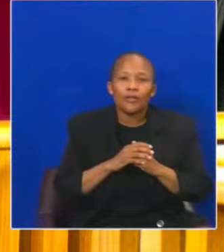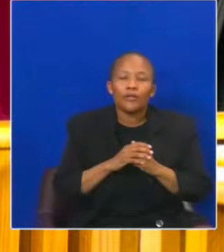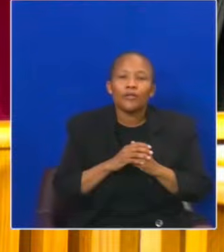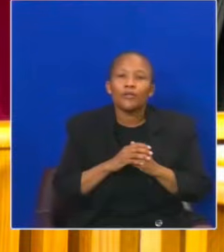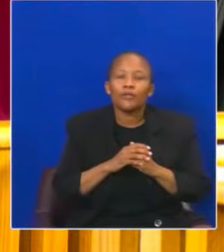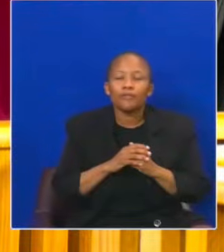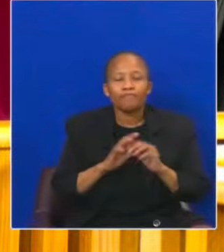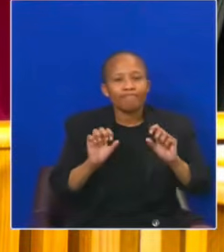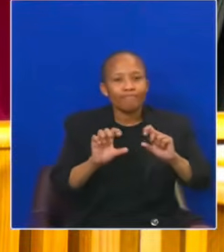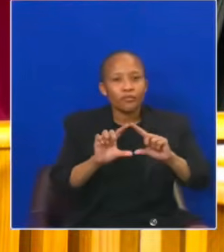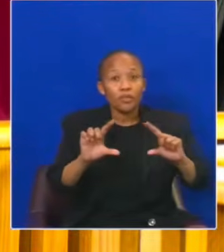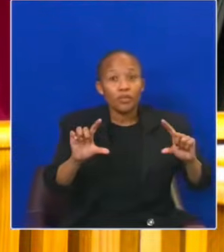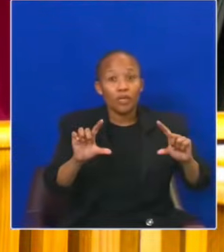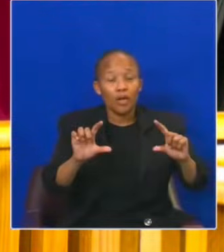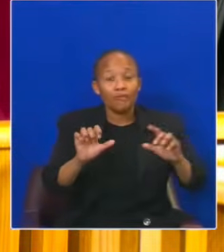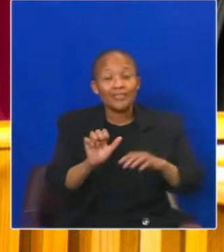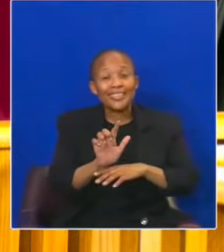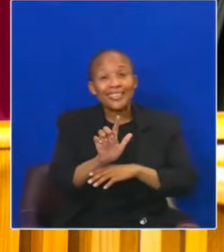71,